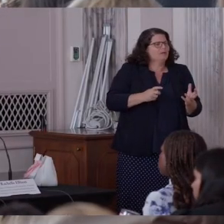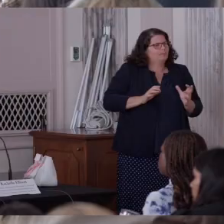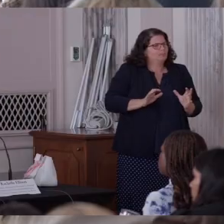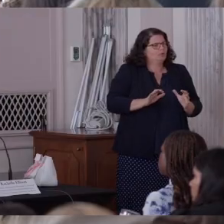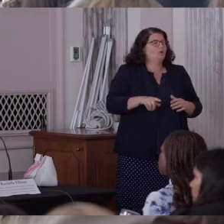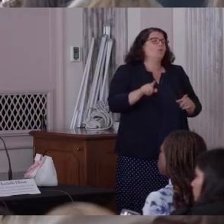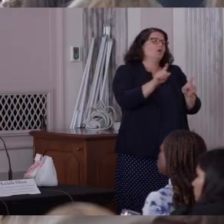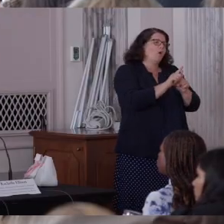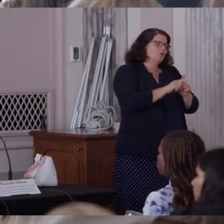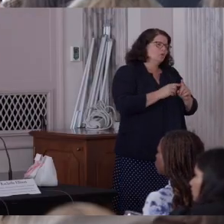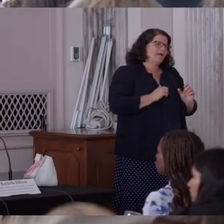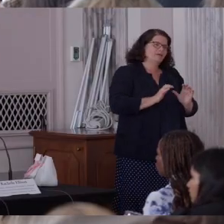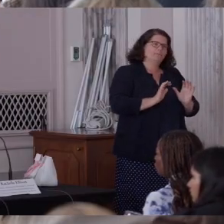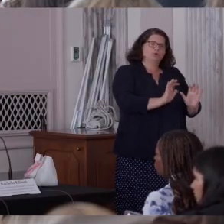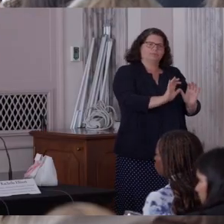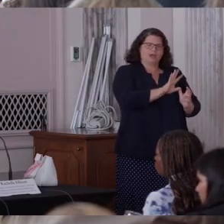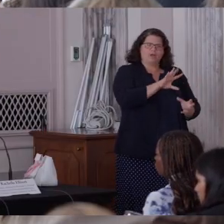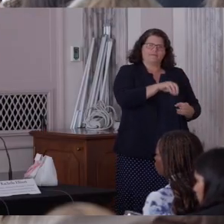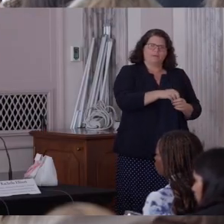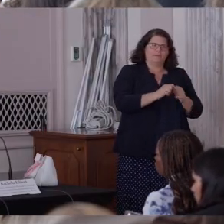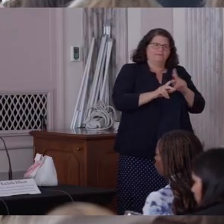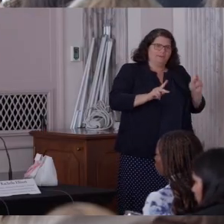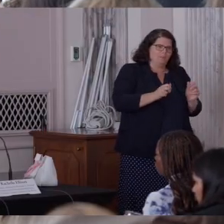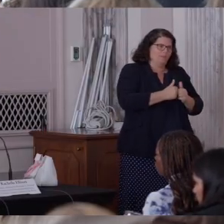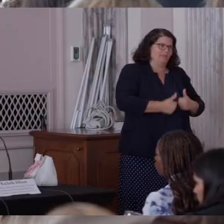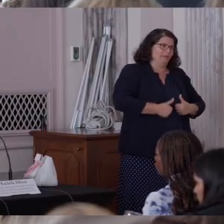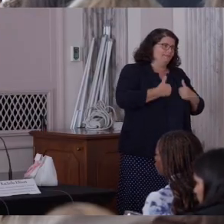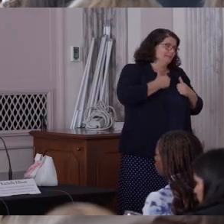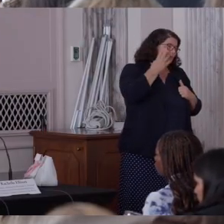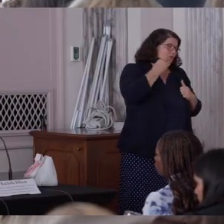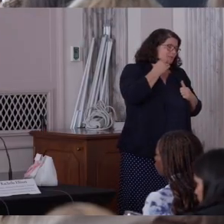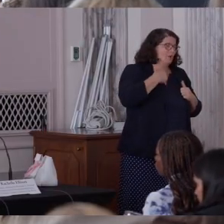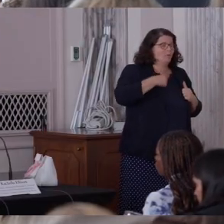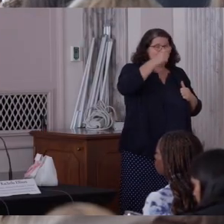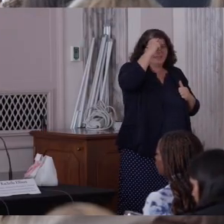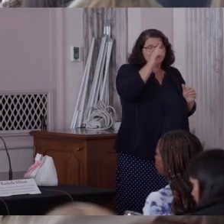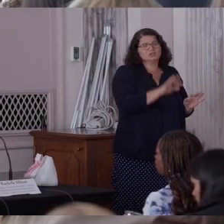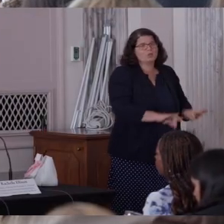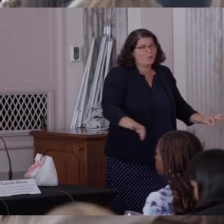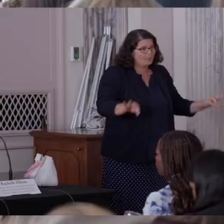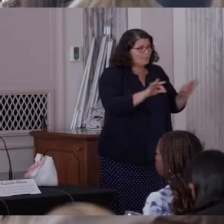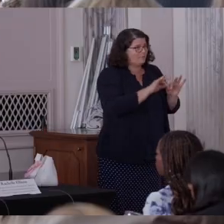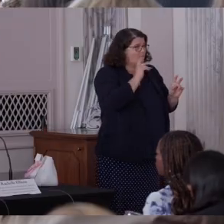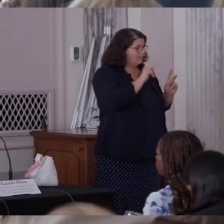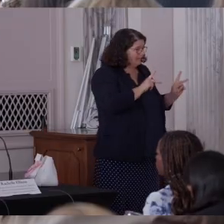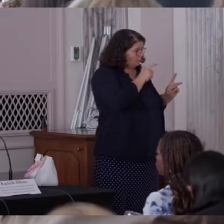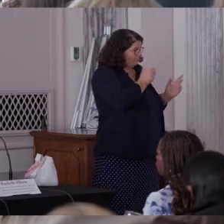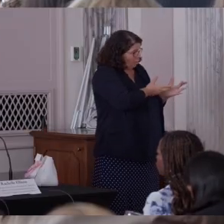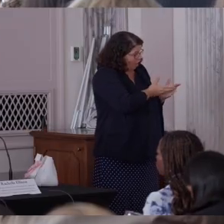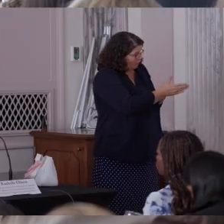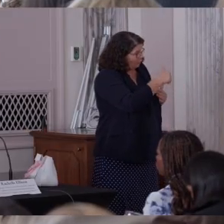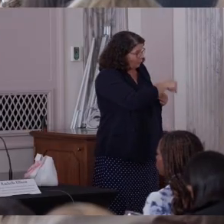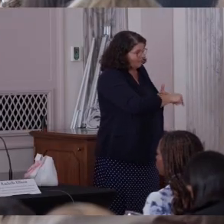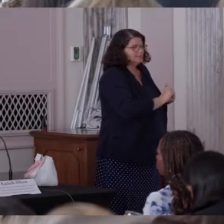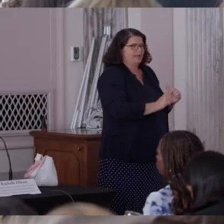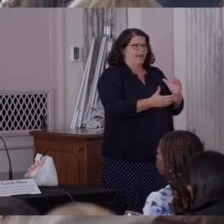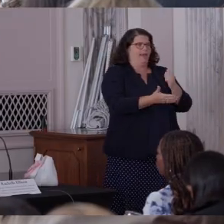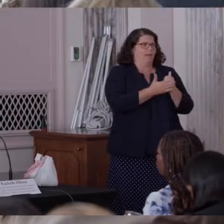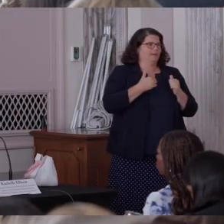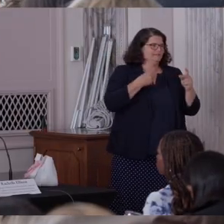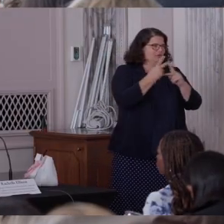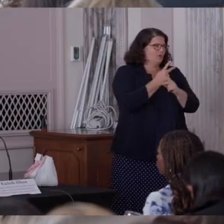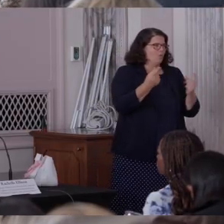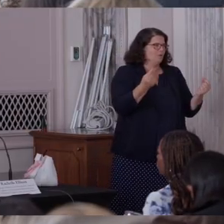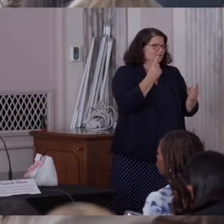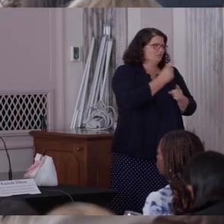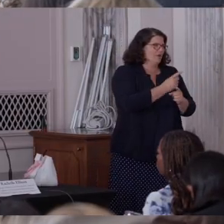with lived experience, which we think is critical. The people closest to the problem are closest to the solution. And it's not